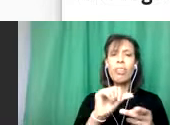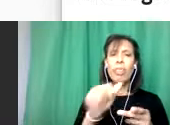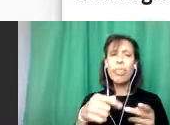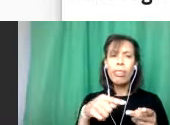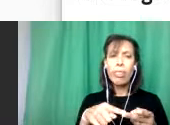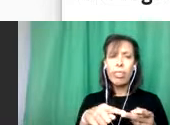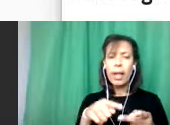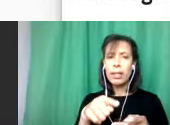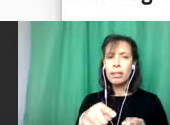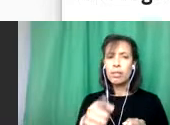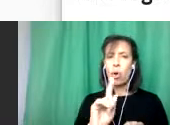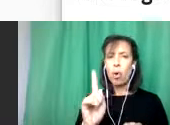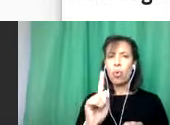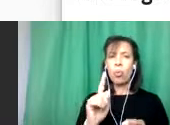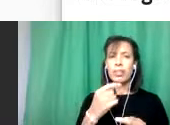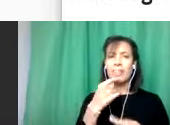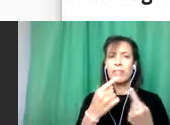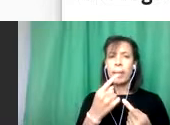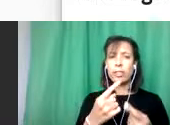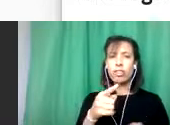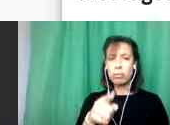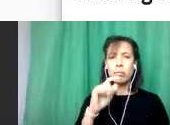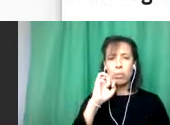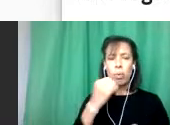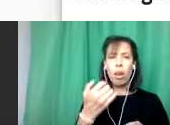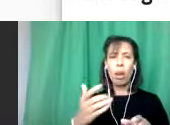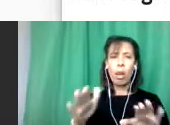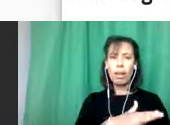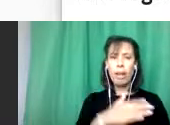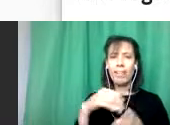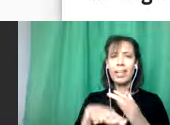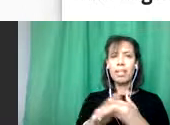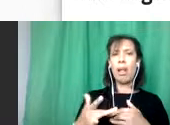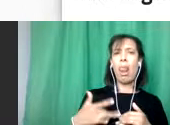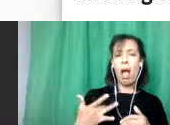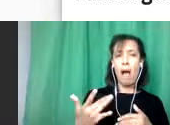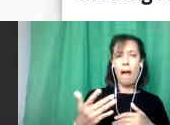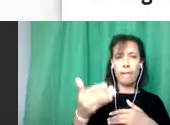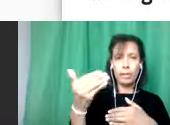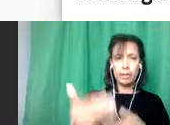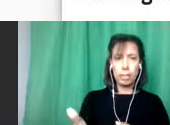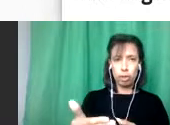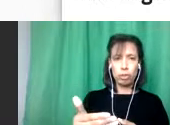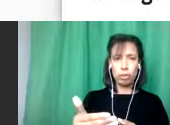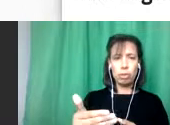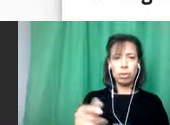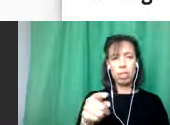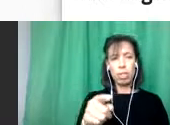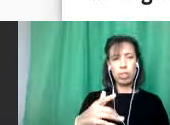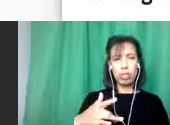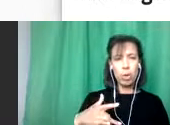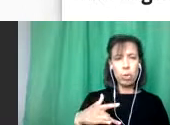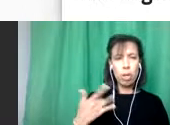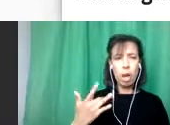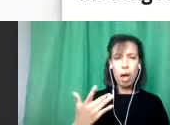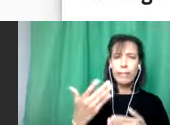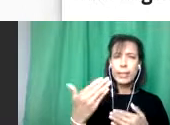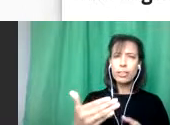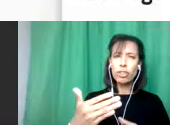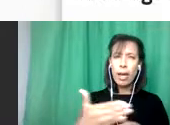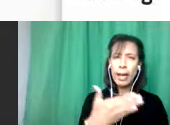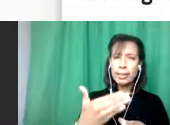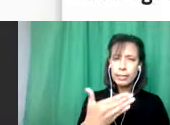are related resources. So the live session activities that I asked you to complete,